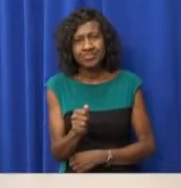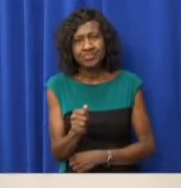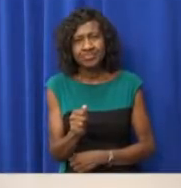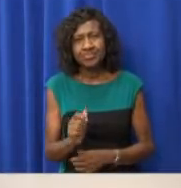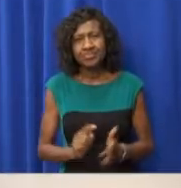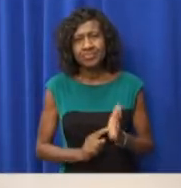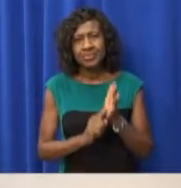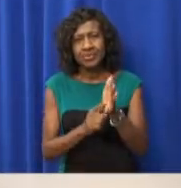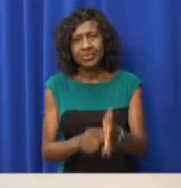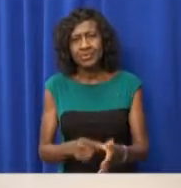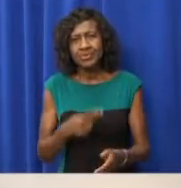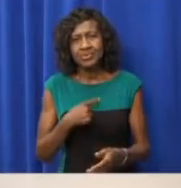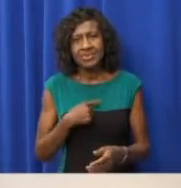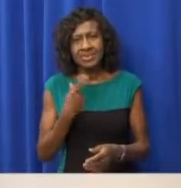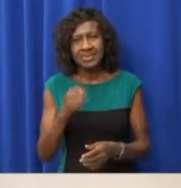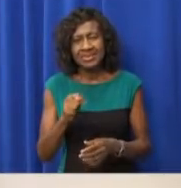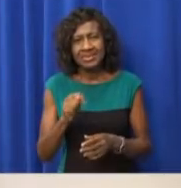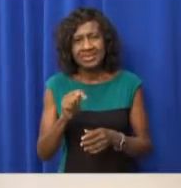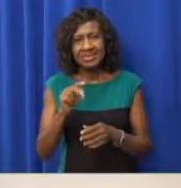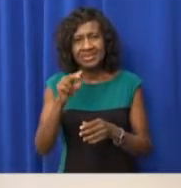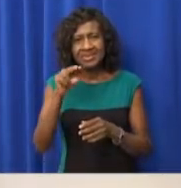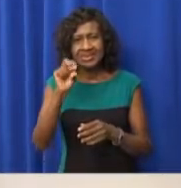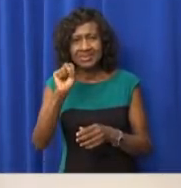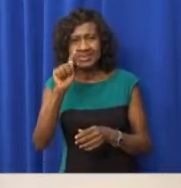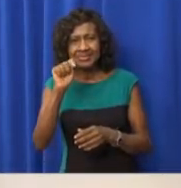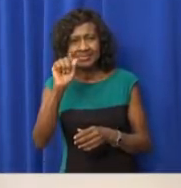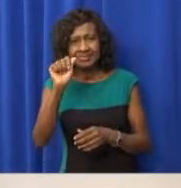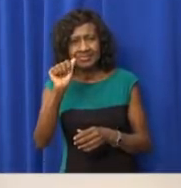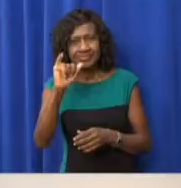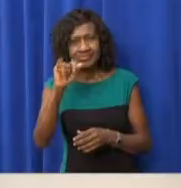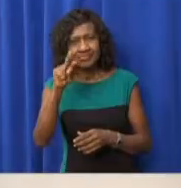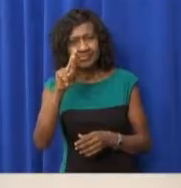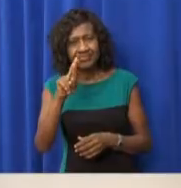am. Show me the steering.